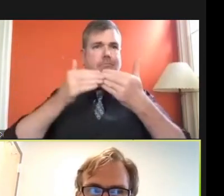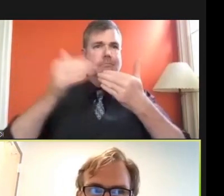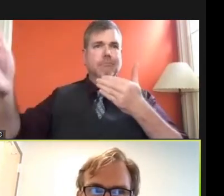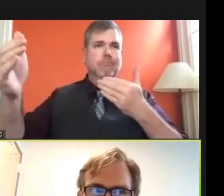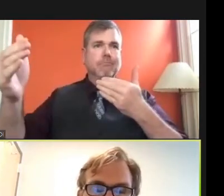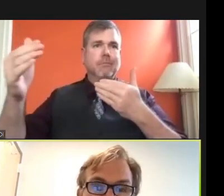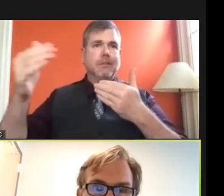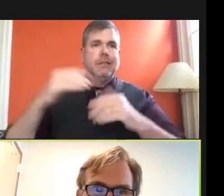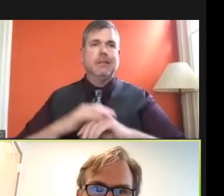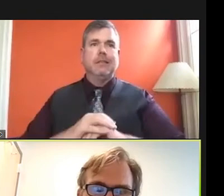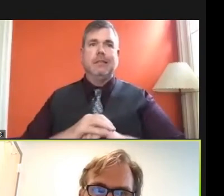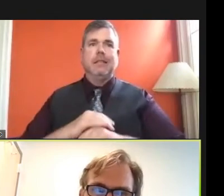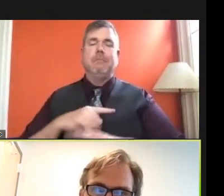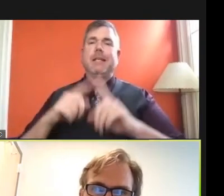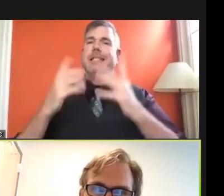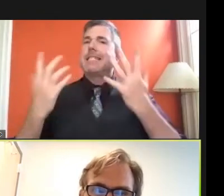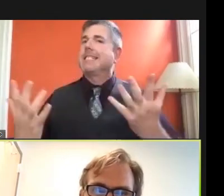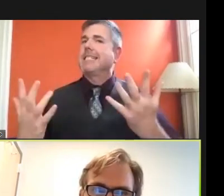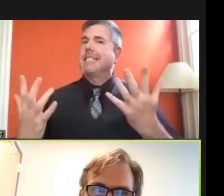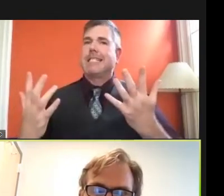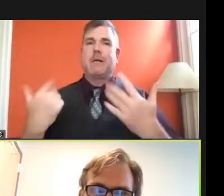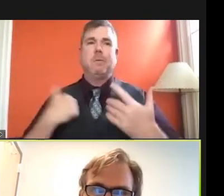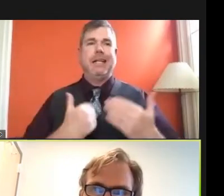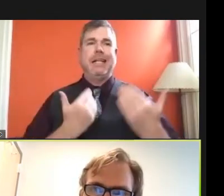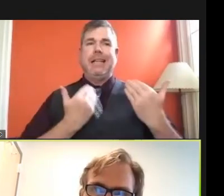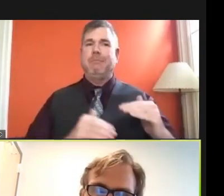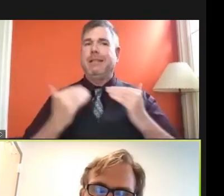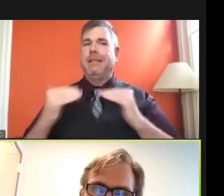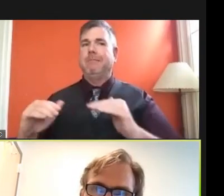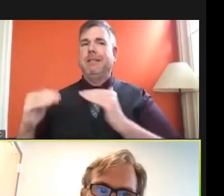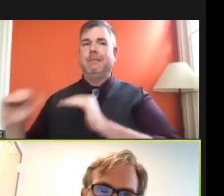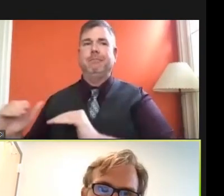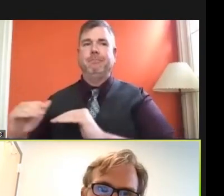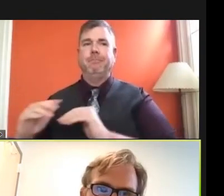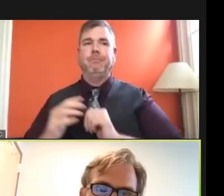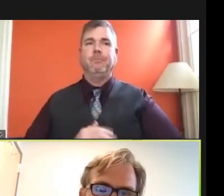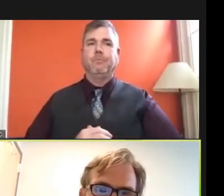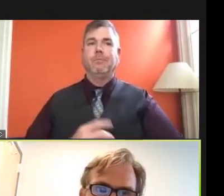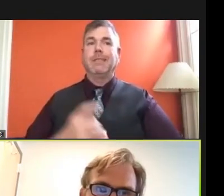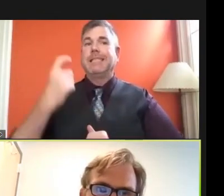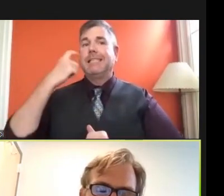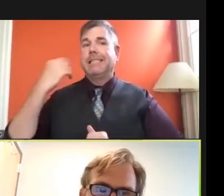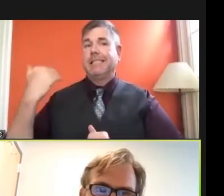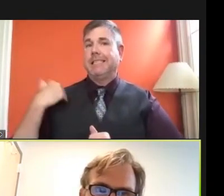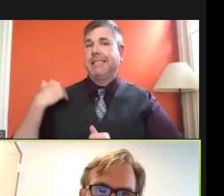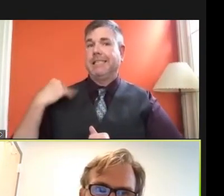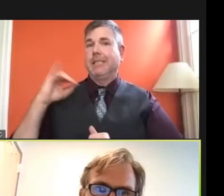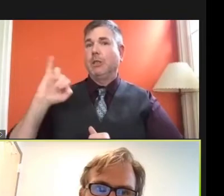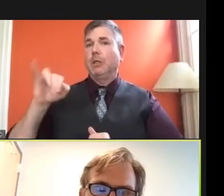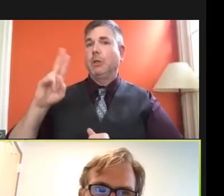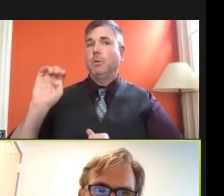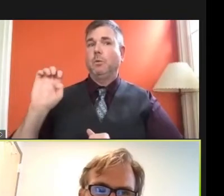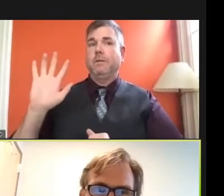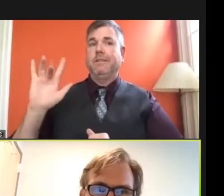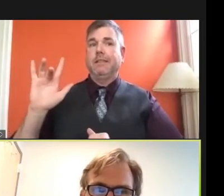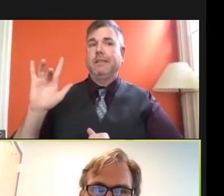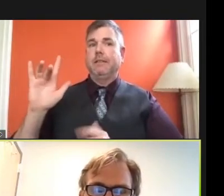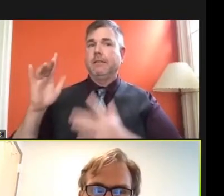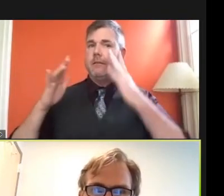June 25th to hold back on some things that we had planned to go forward with on June